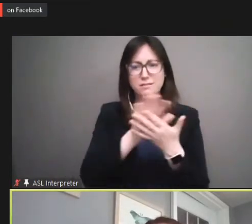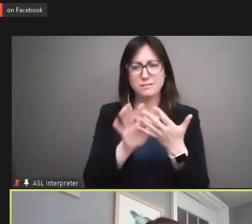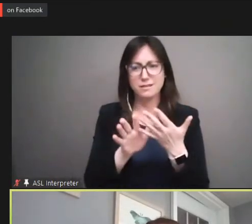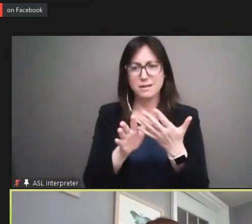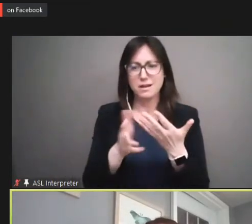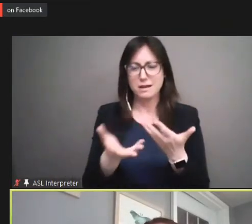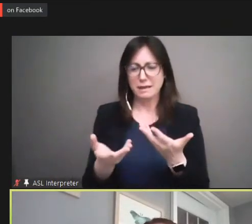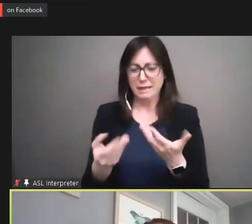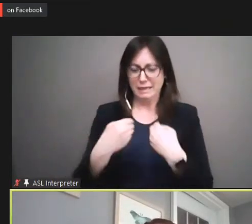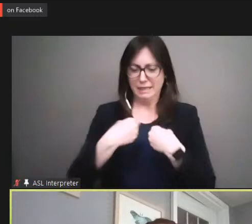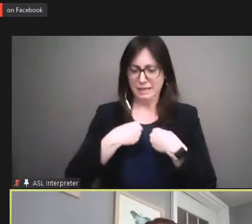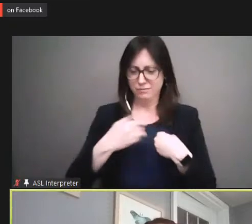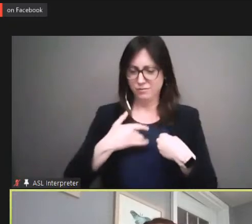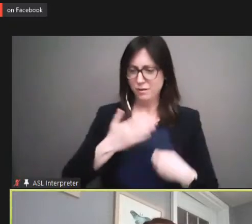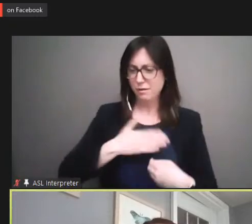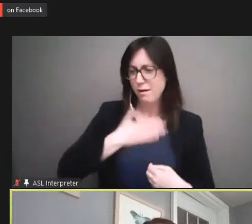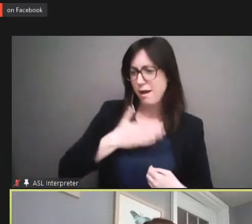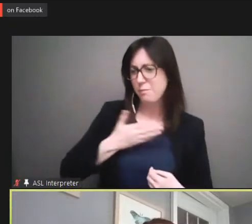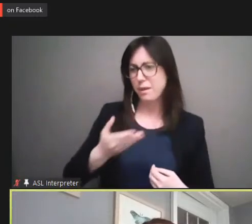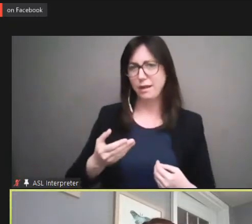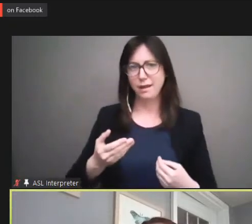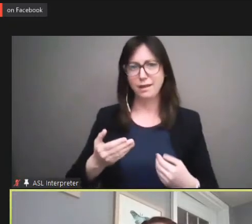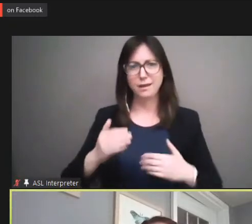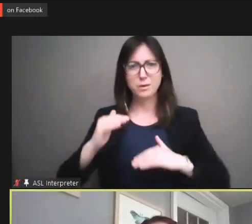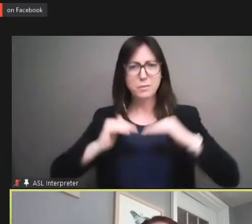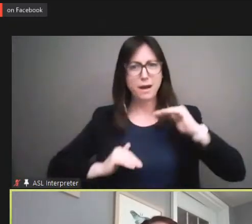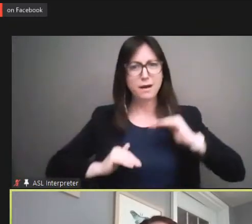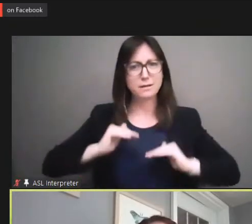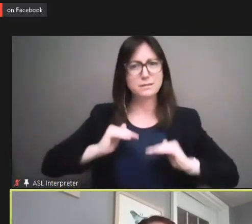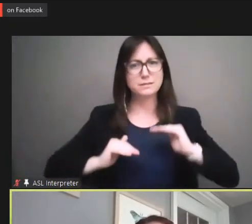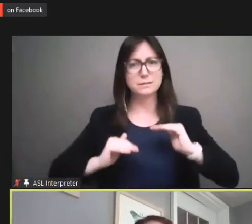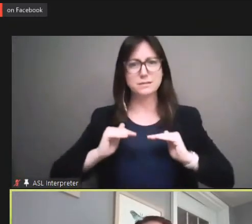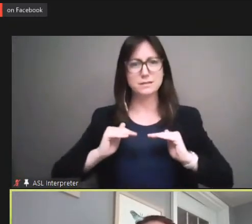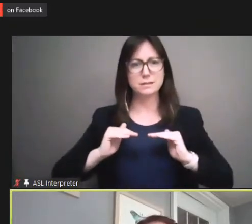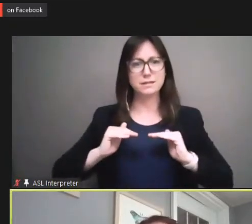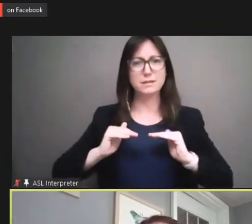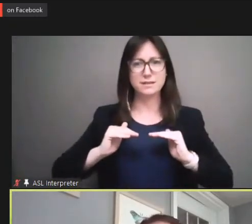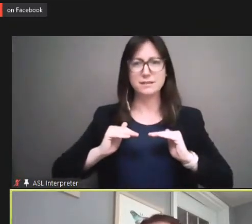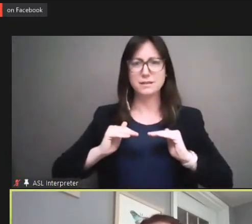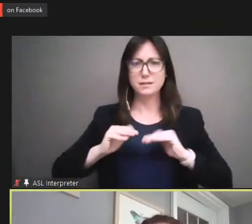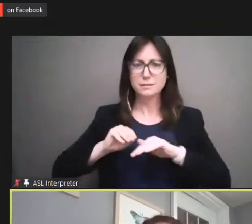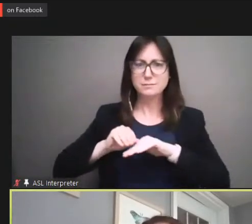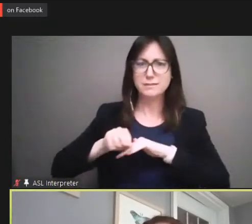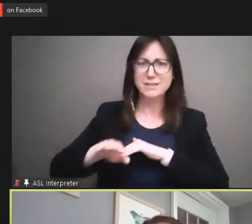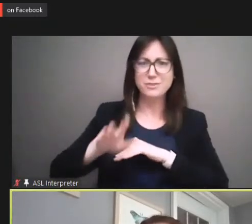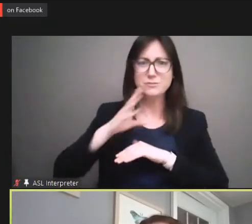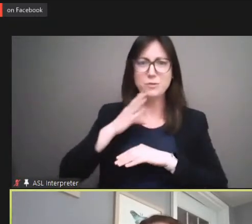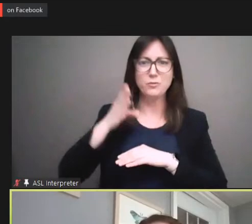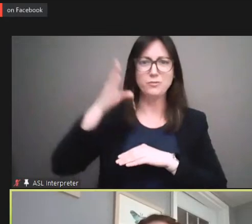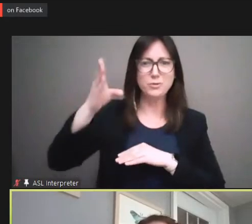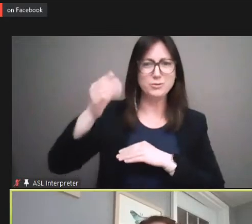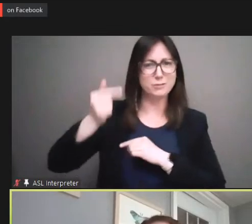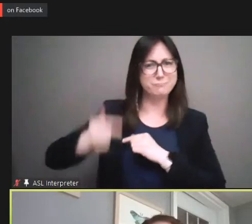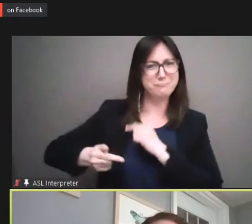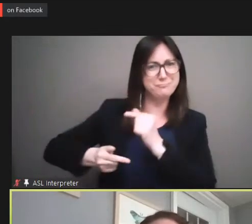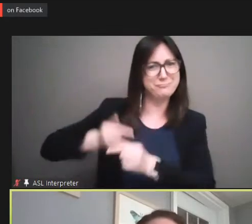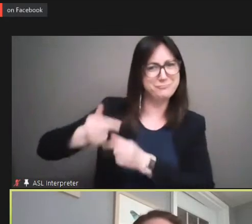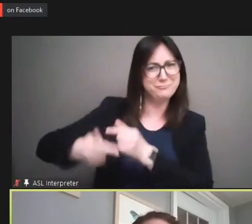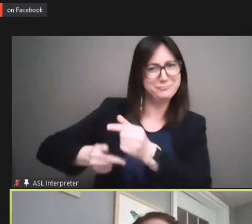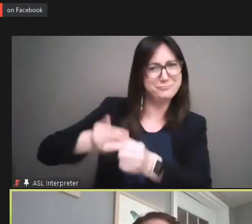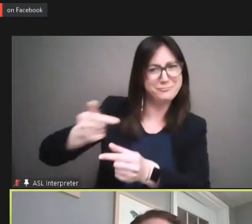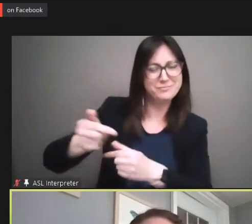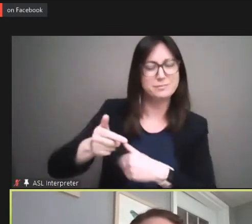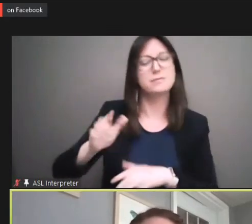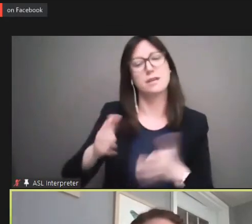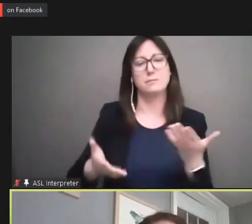happy and balanced are actually, kind of setting the path for more generation. And I'm kind of like way